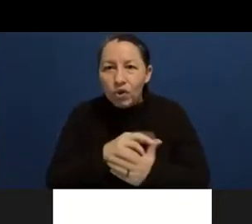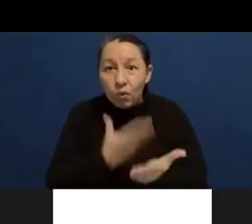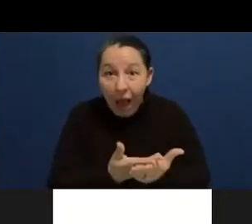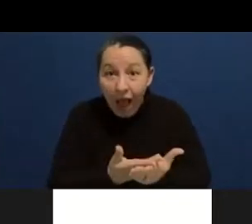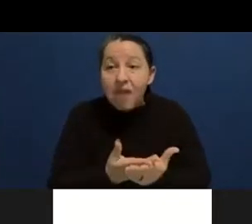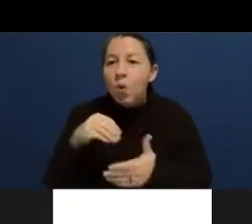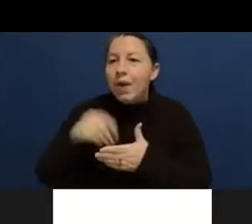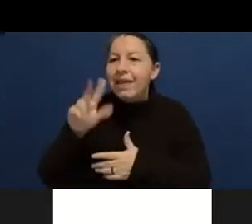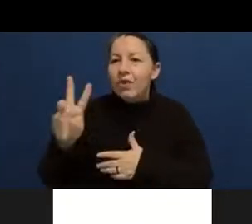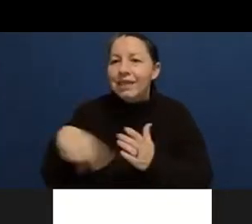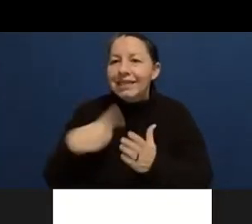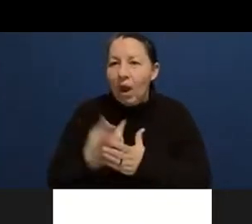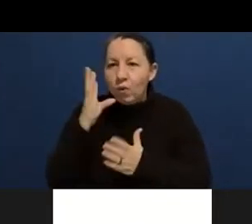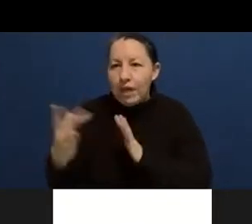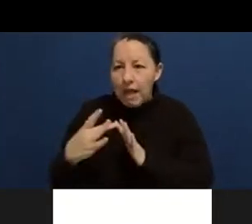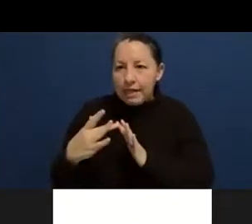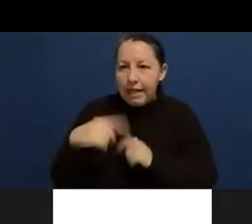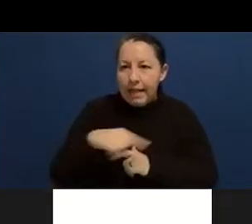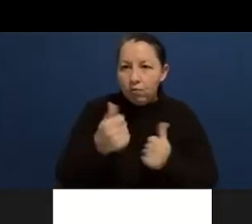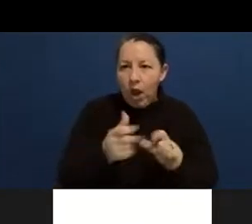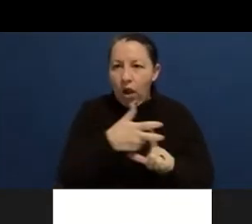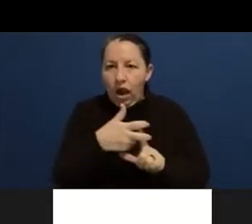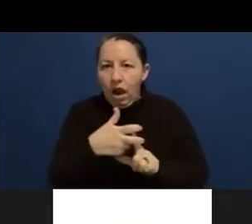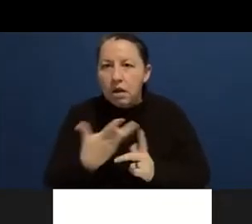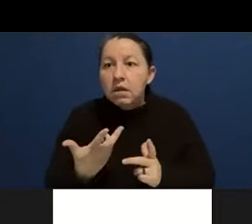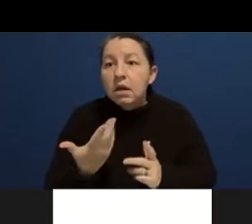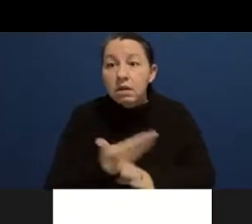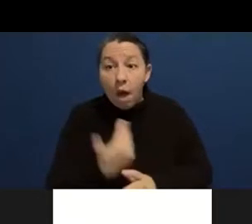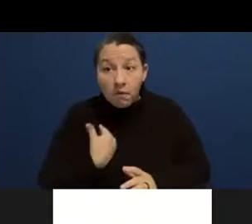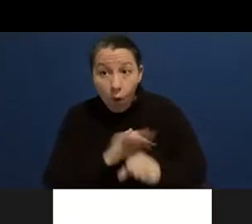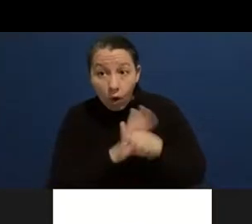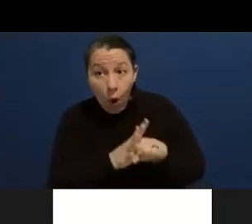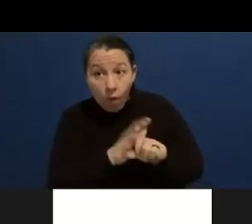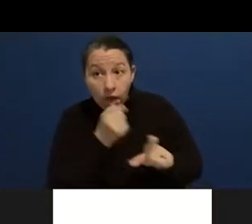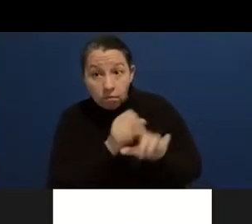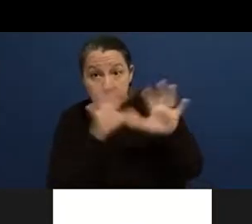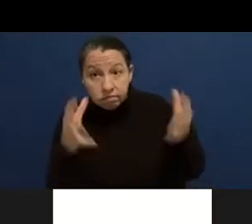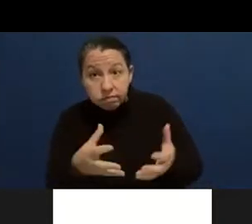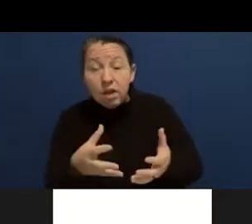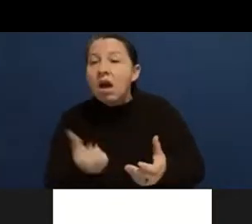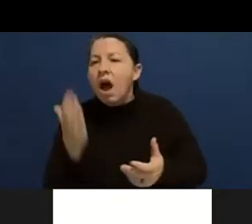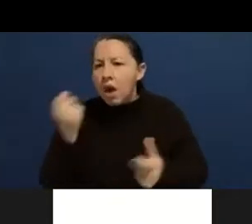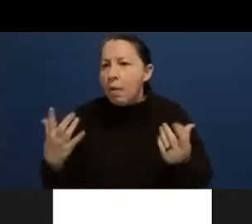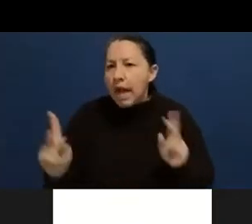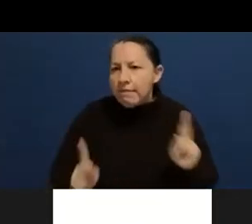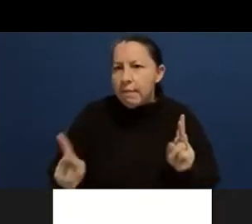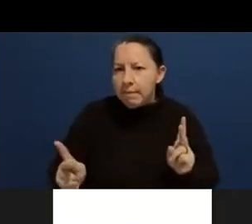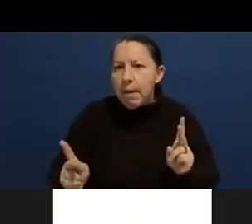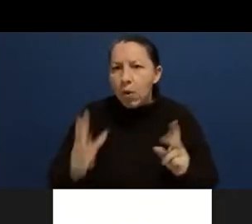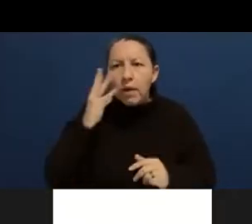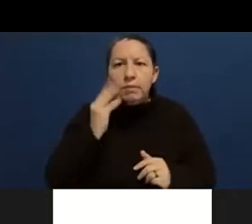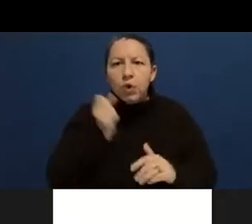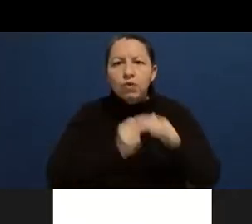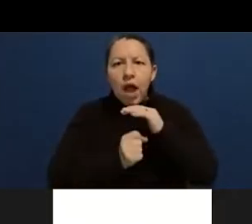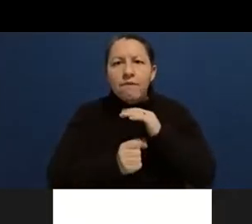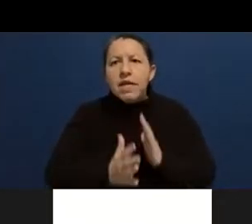And prior to COVID, I know that many of the people that were trafficking were looking, they would